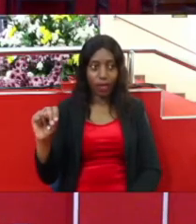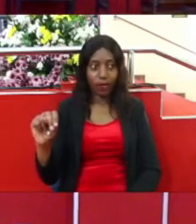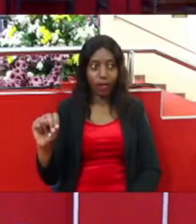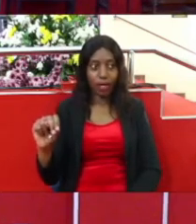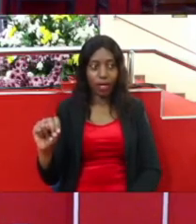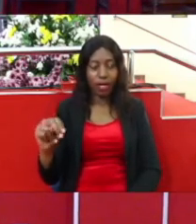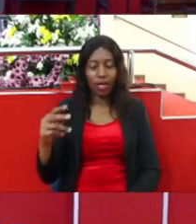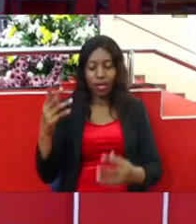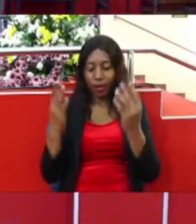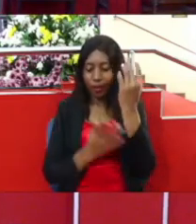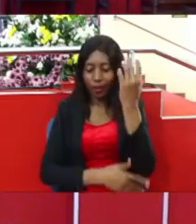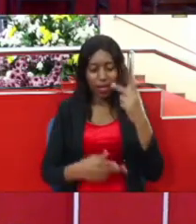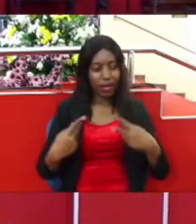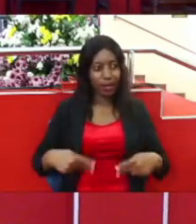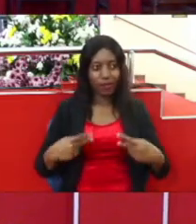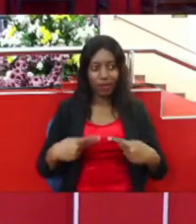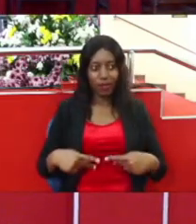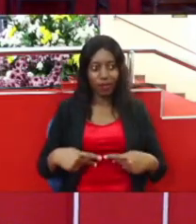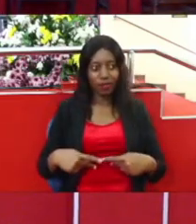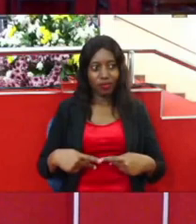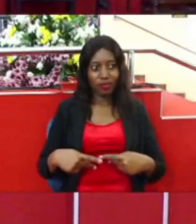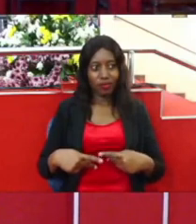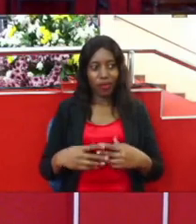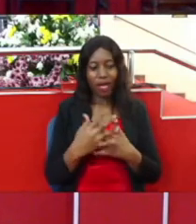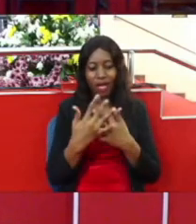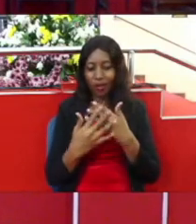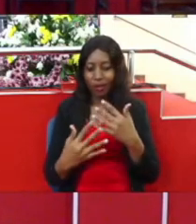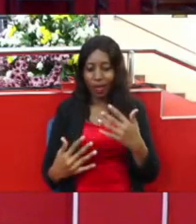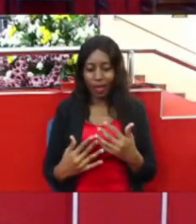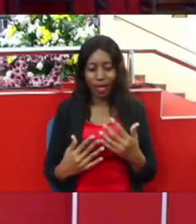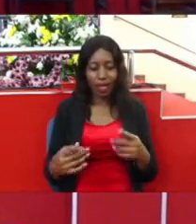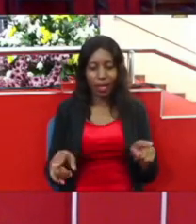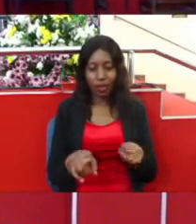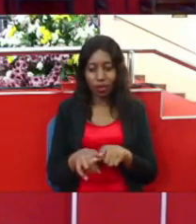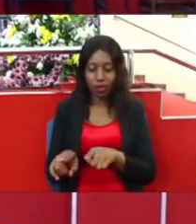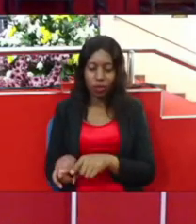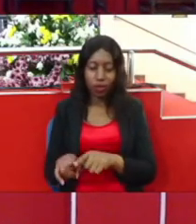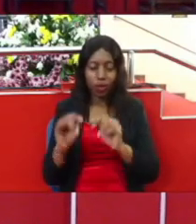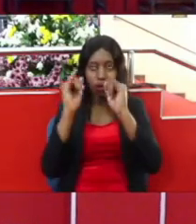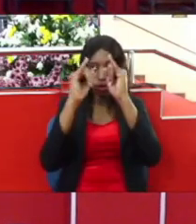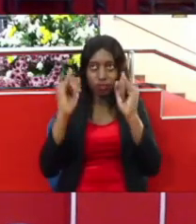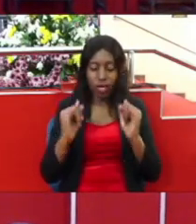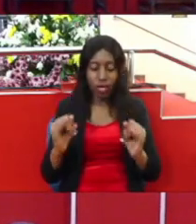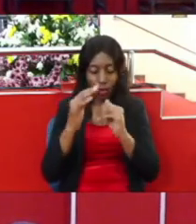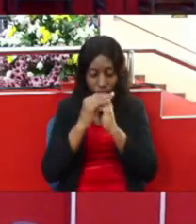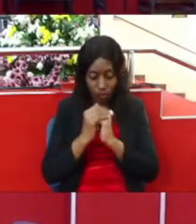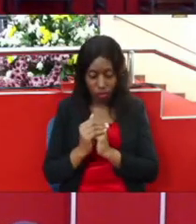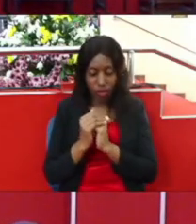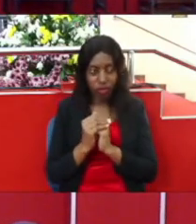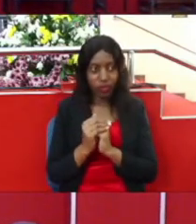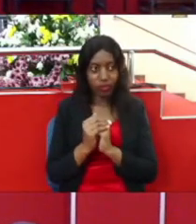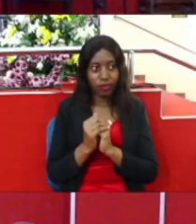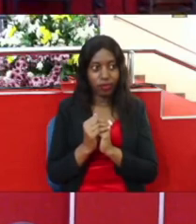were idolaters. Walikuwa ni watu katili ambao walimwaga damu na wakaabudu miungu. Among other things that the armies of the Assyrians did when they captured